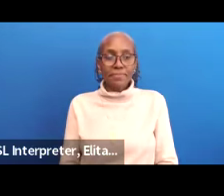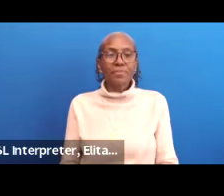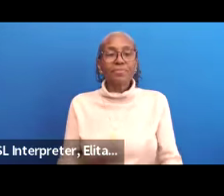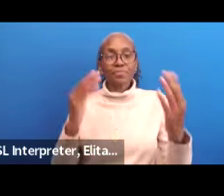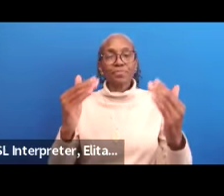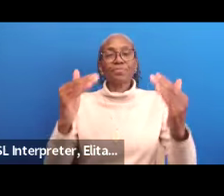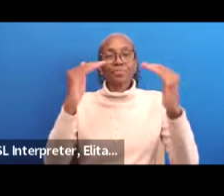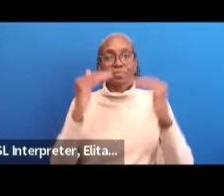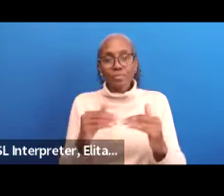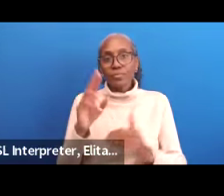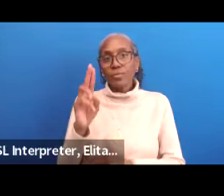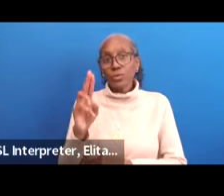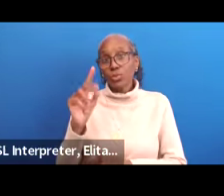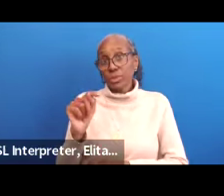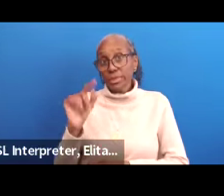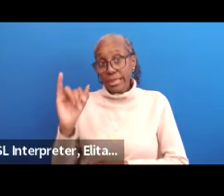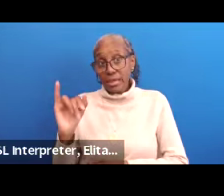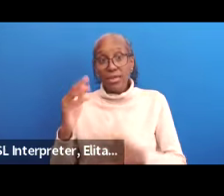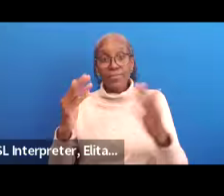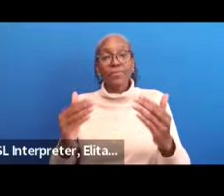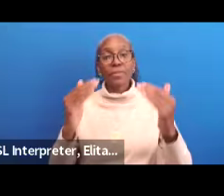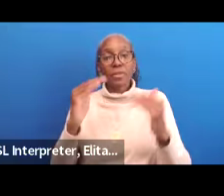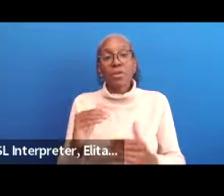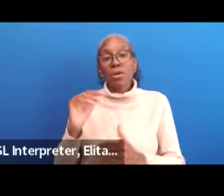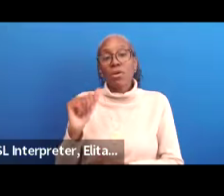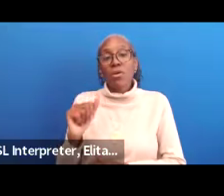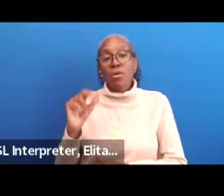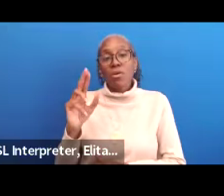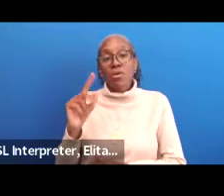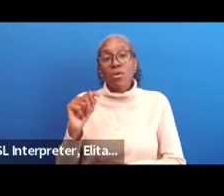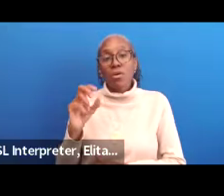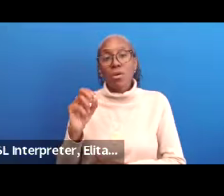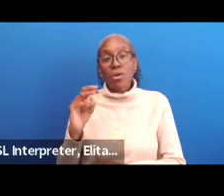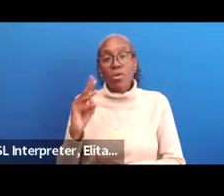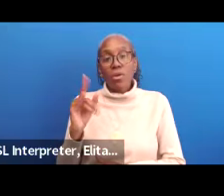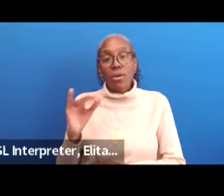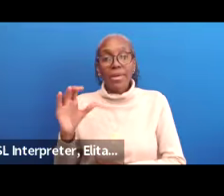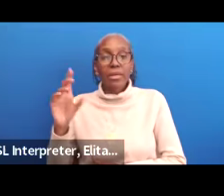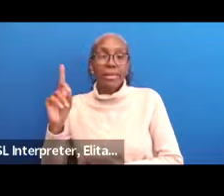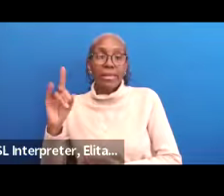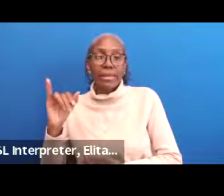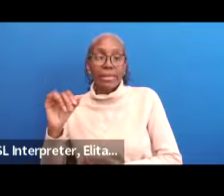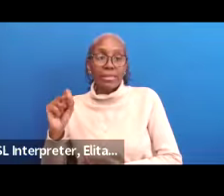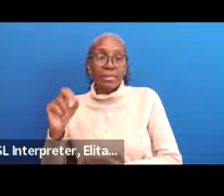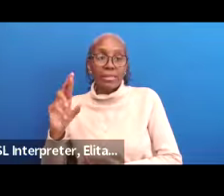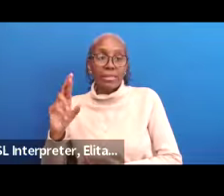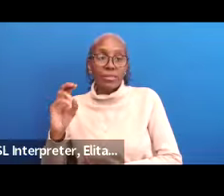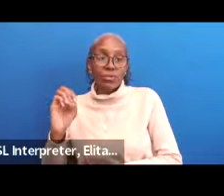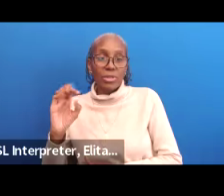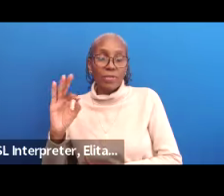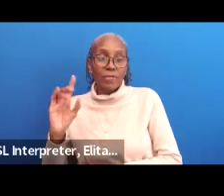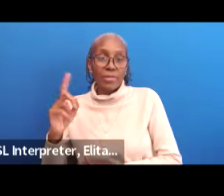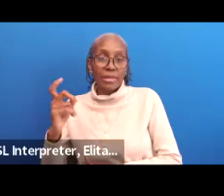UTIs and autonomic dysreflexia, I think Nurse Linda really addresses those